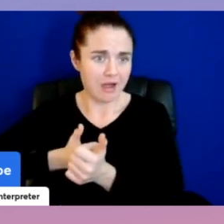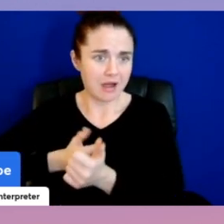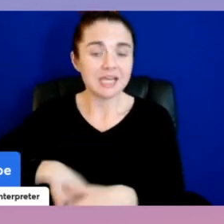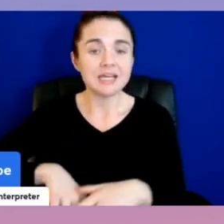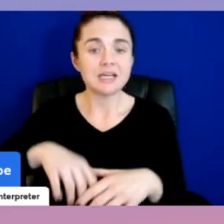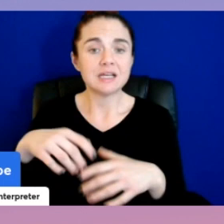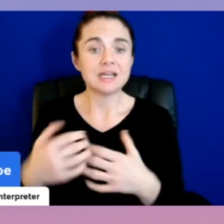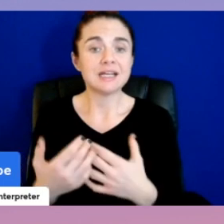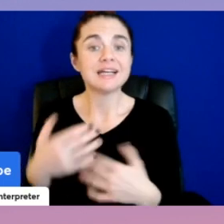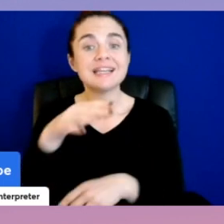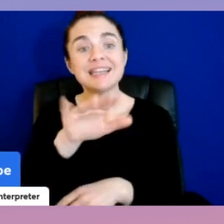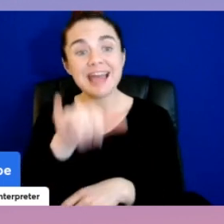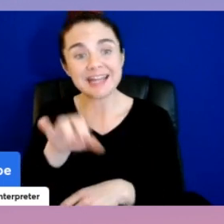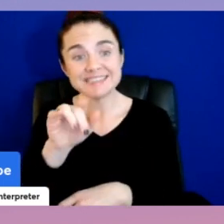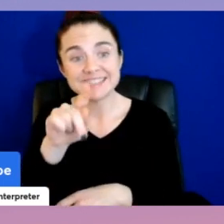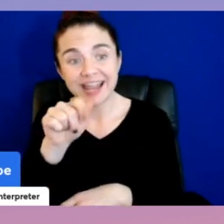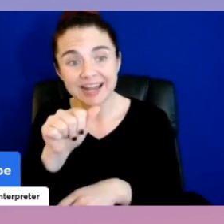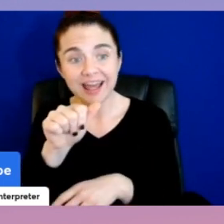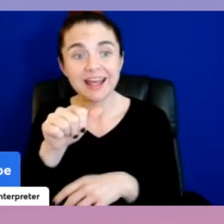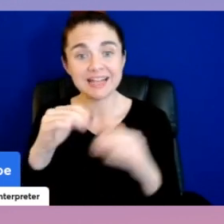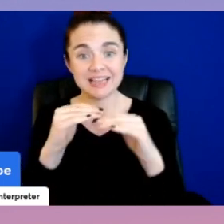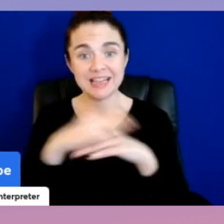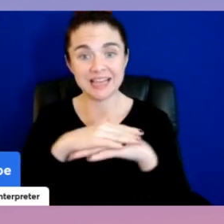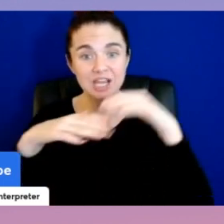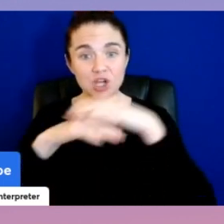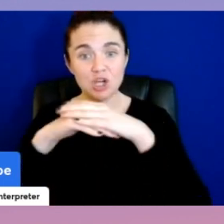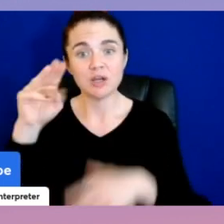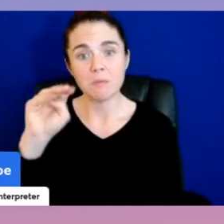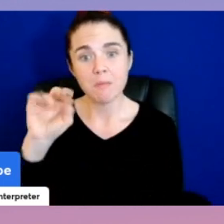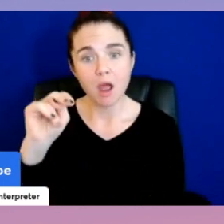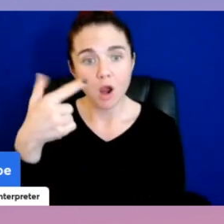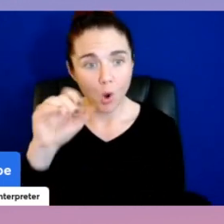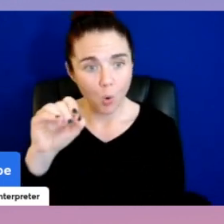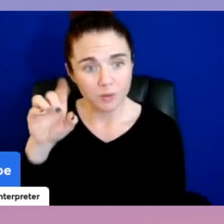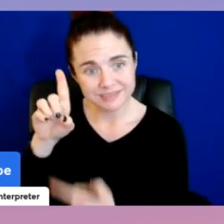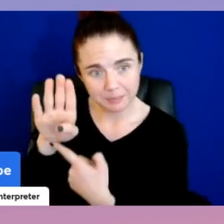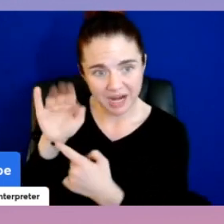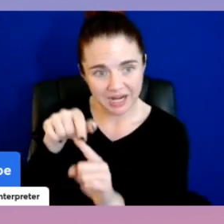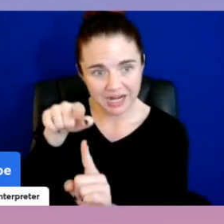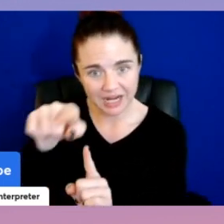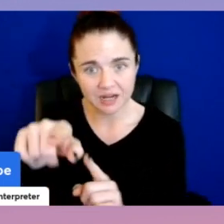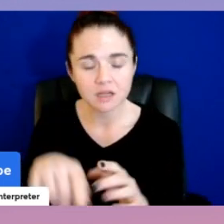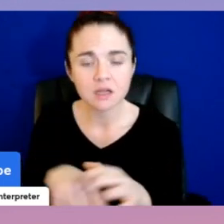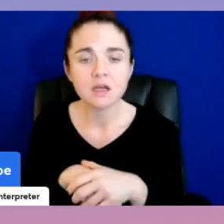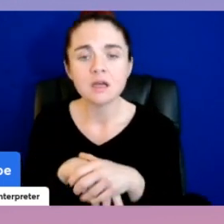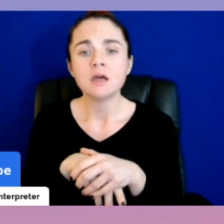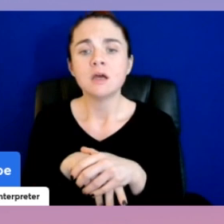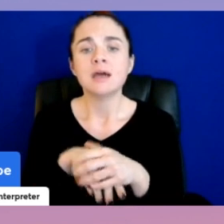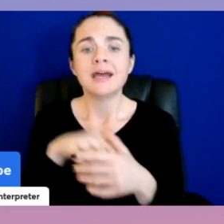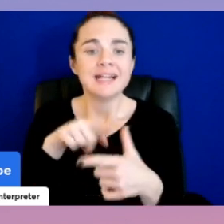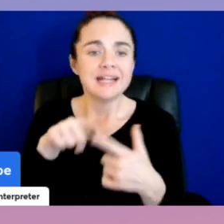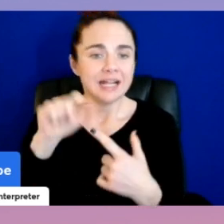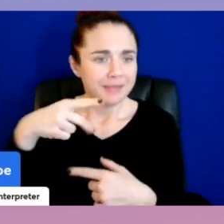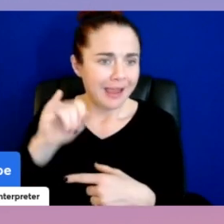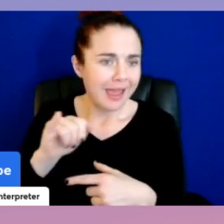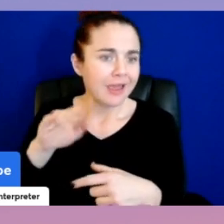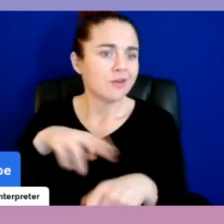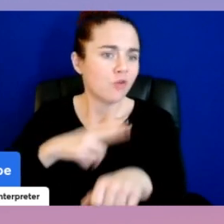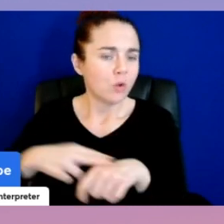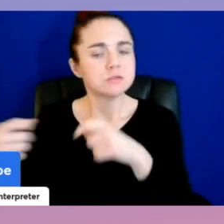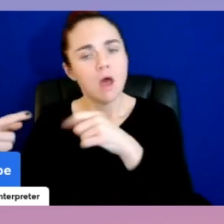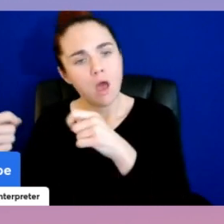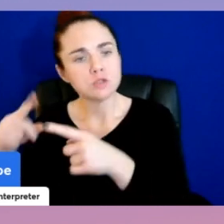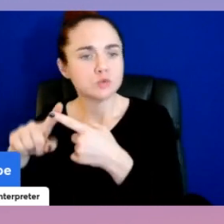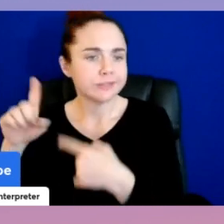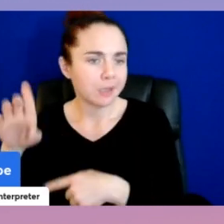layer is using MongoDB, that's our database. And then our API talks to the database.